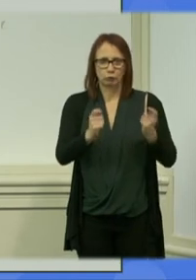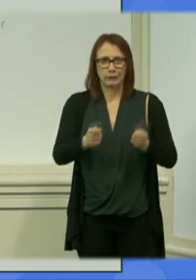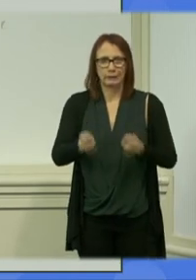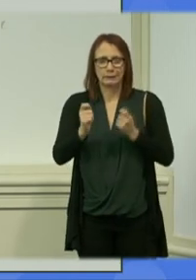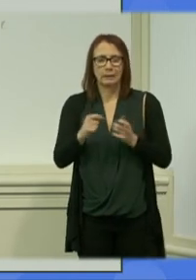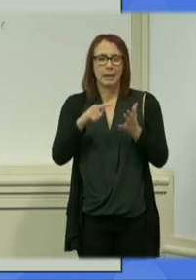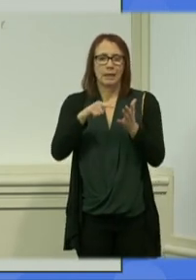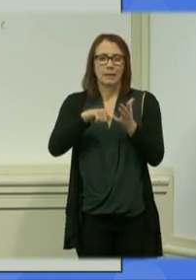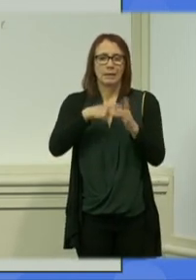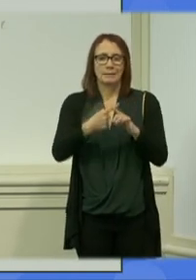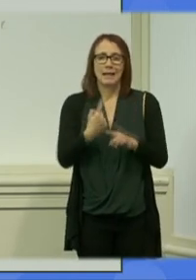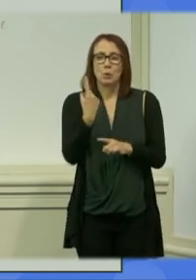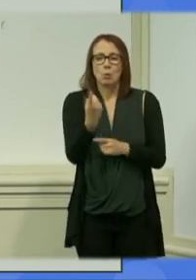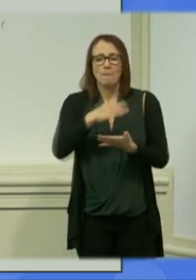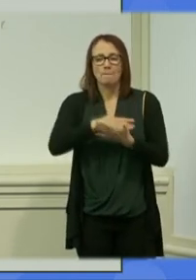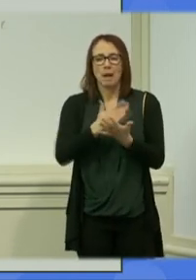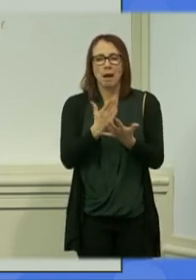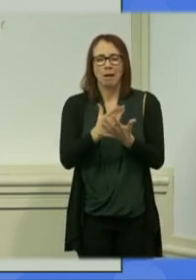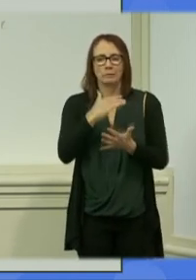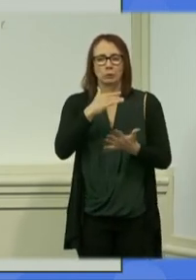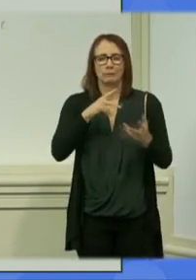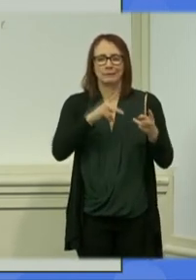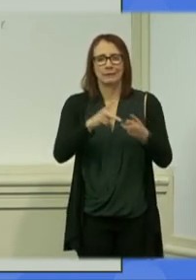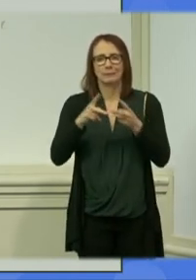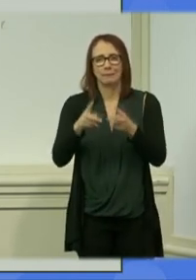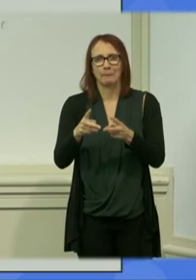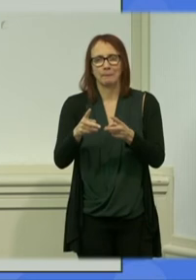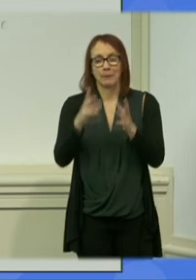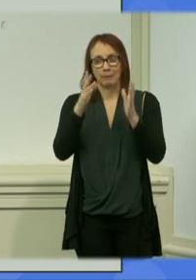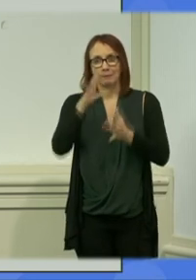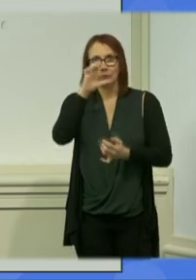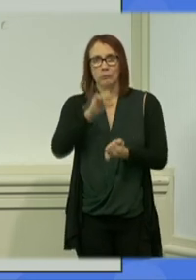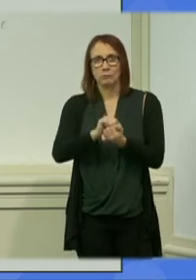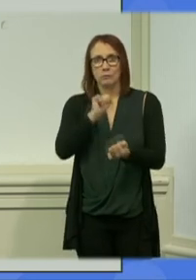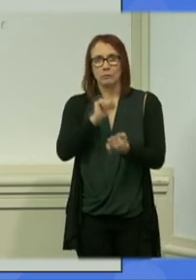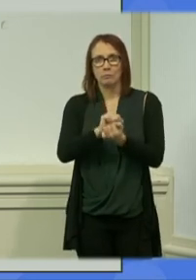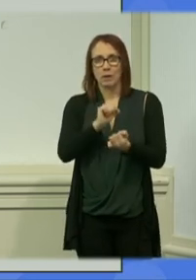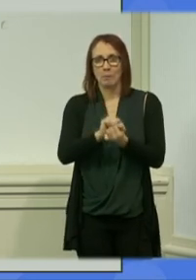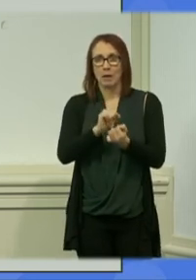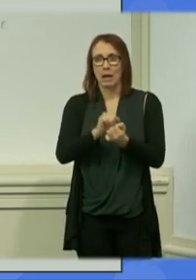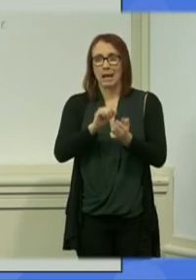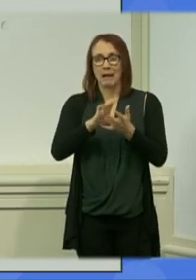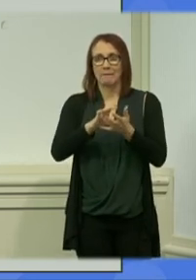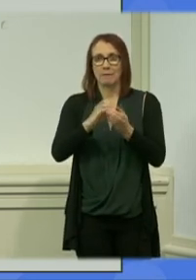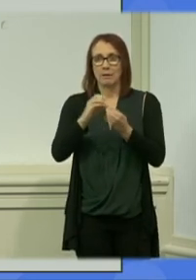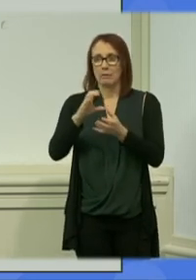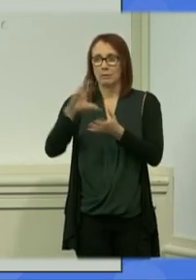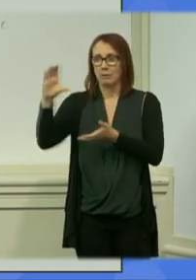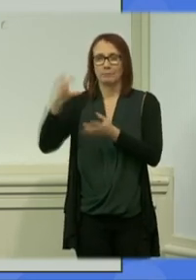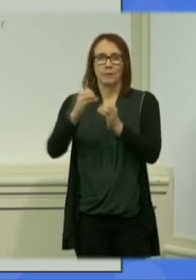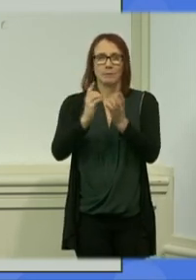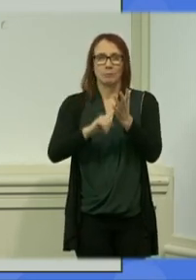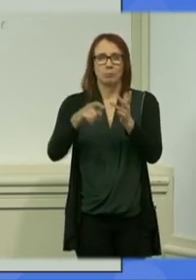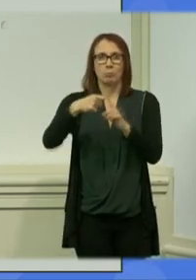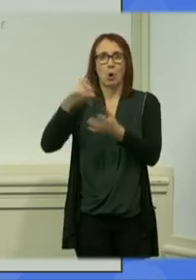cog. This morning we were looking at budgets, weren't we? And you need to be mindful that there's the block grant, there's adjustments, there's tax.